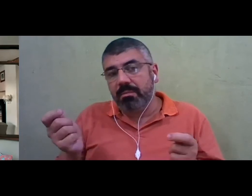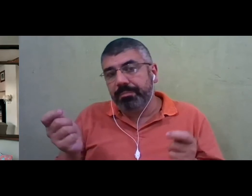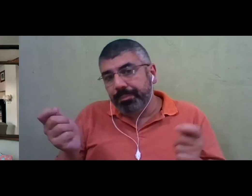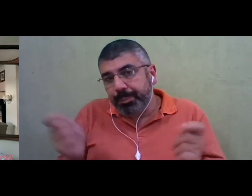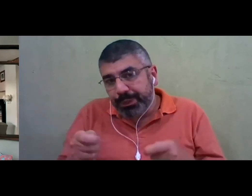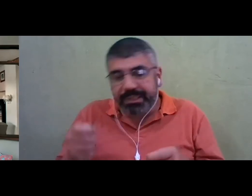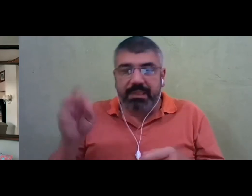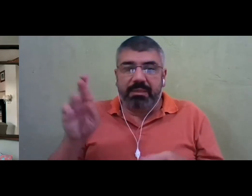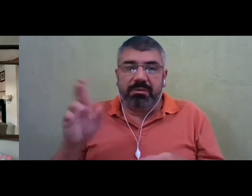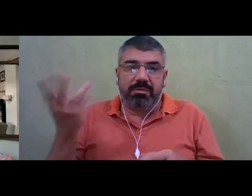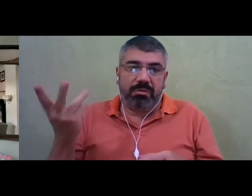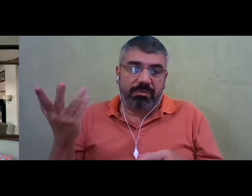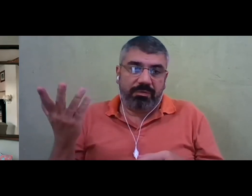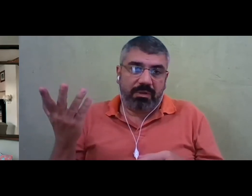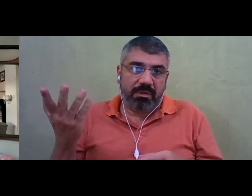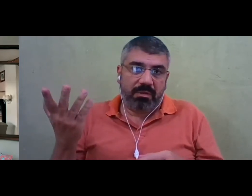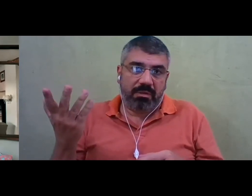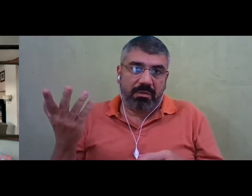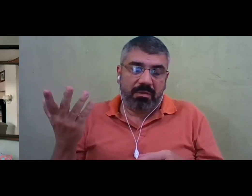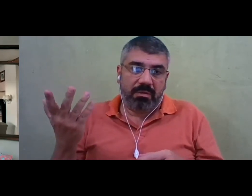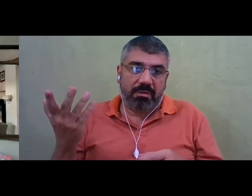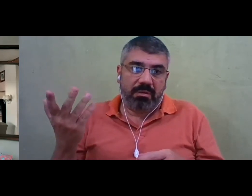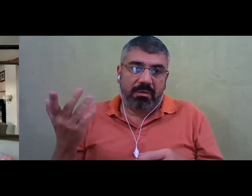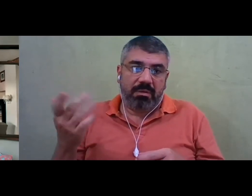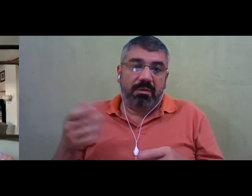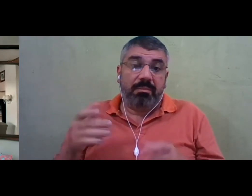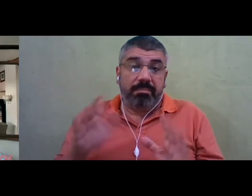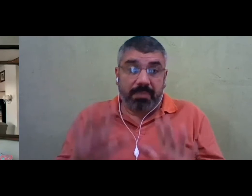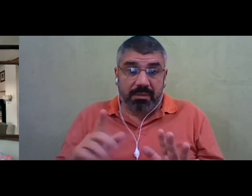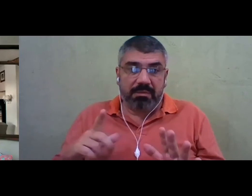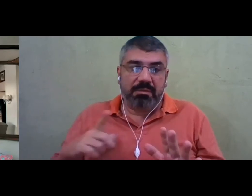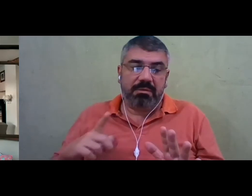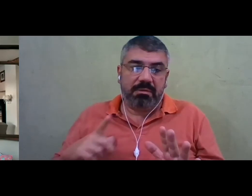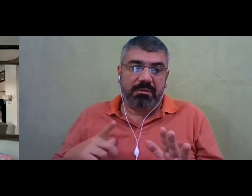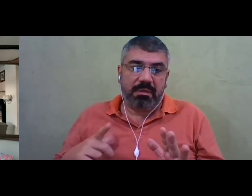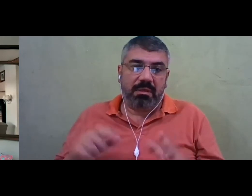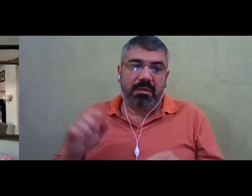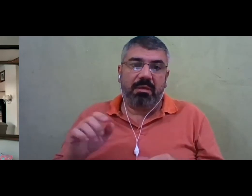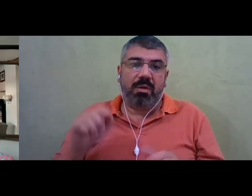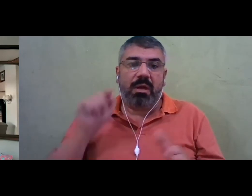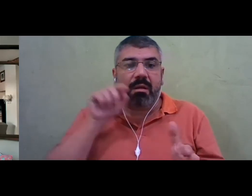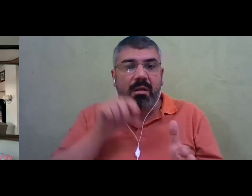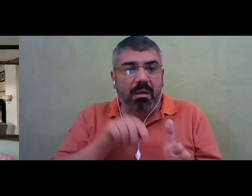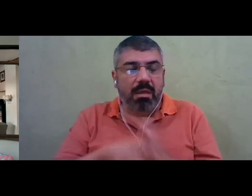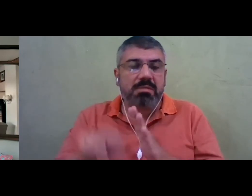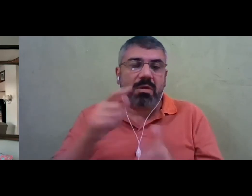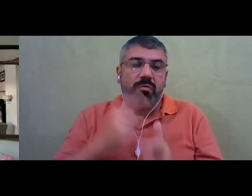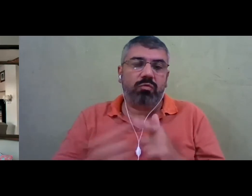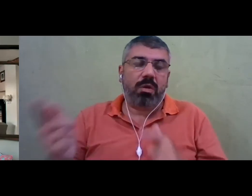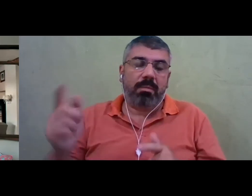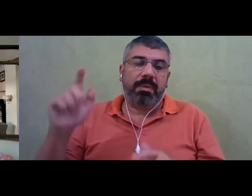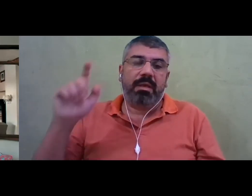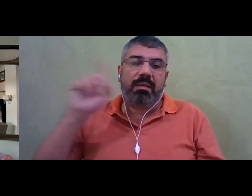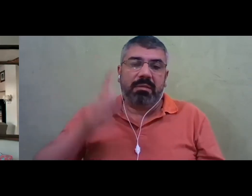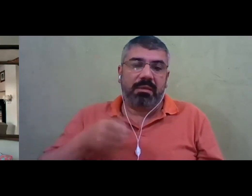the imposition of dictatorial and crazy governments on us. This is the problem of agency, and that's a